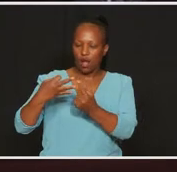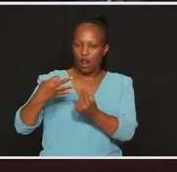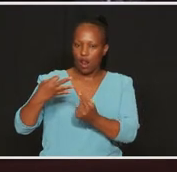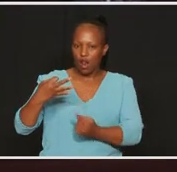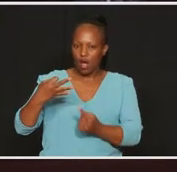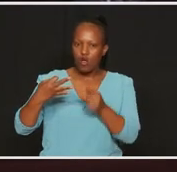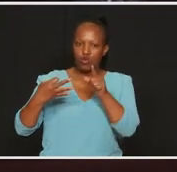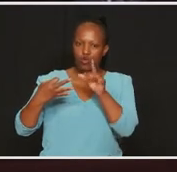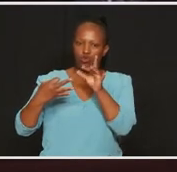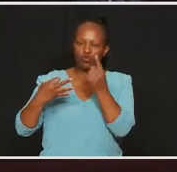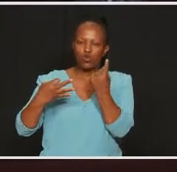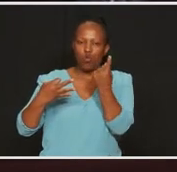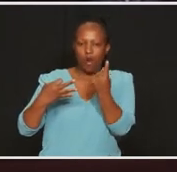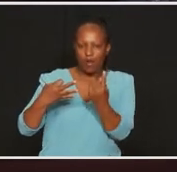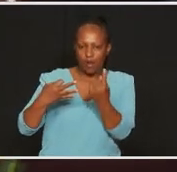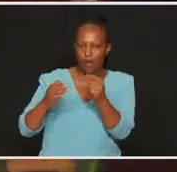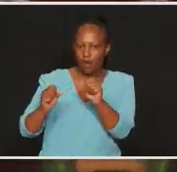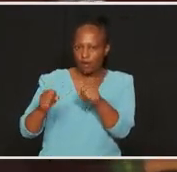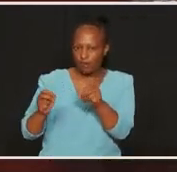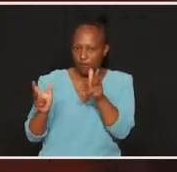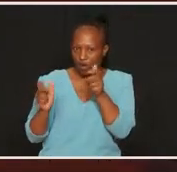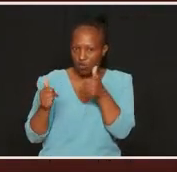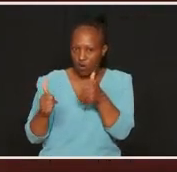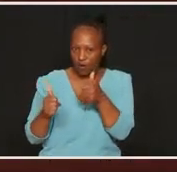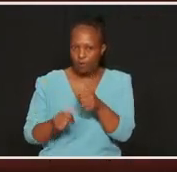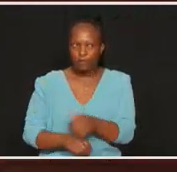again yes